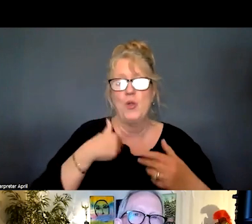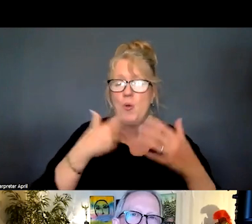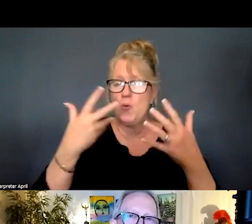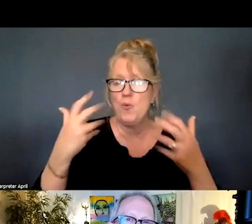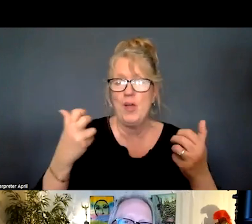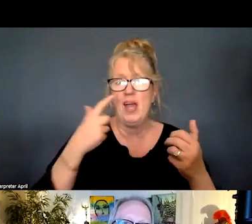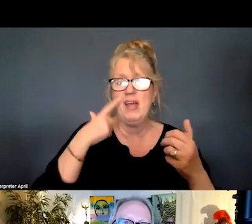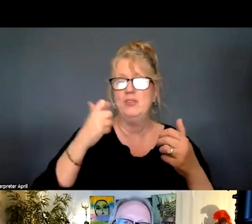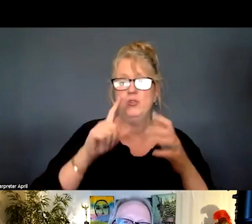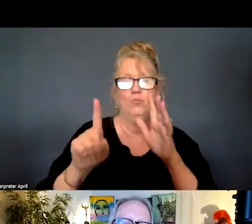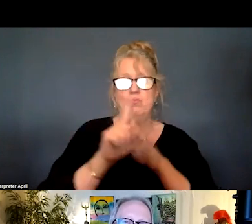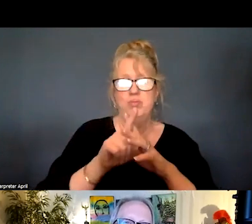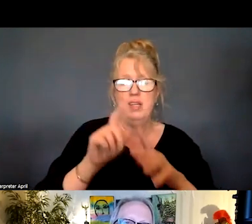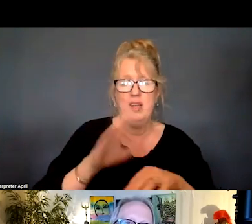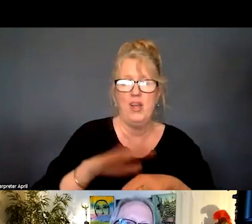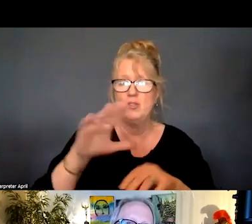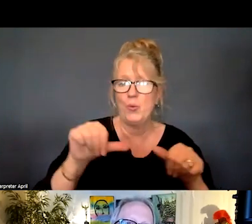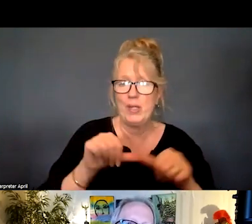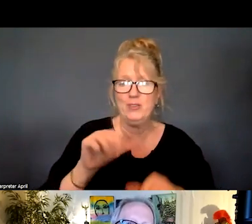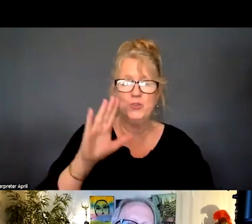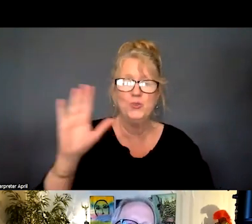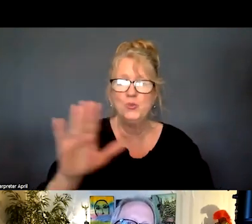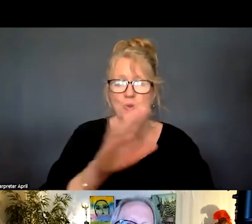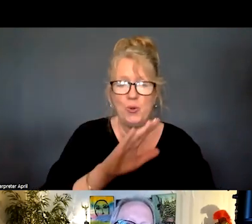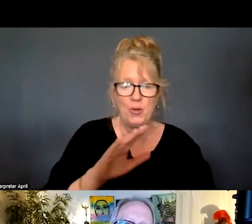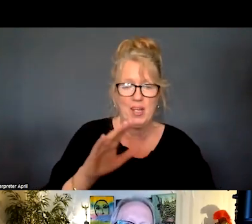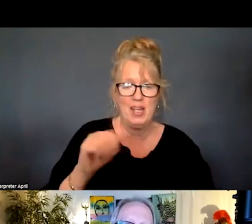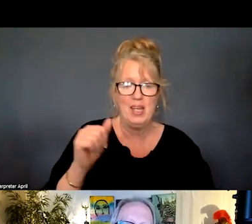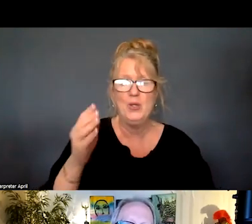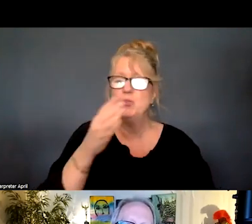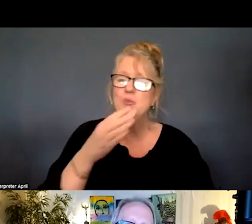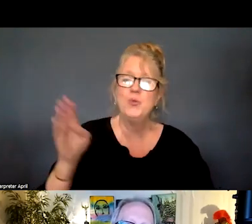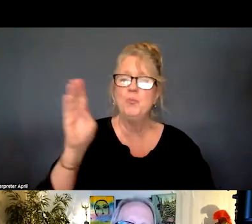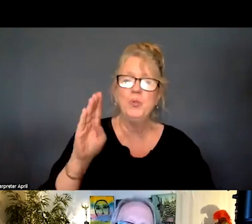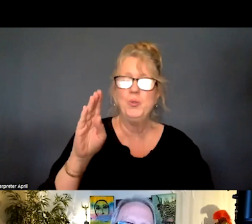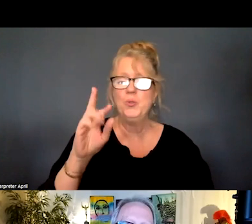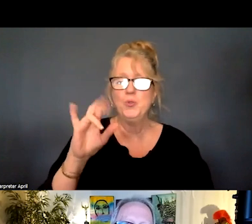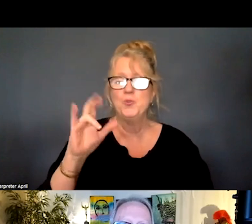and on location to your Blue Ribbon program you'd love to